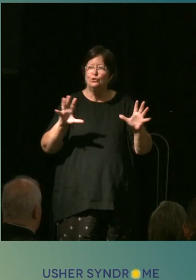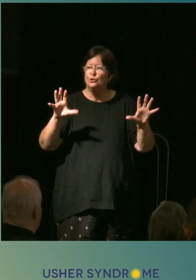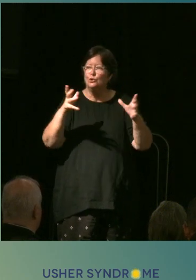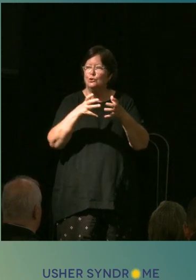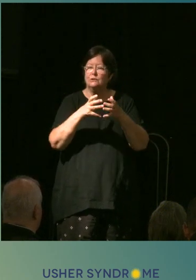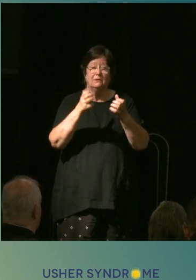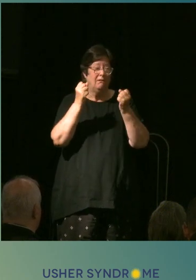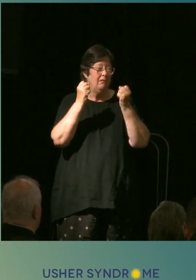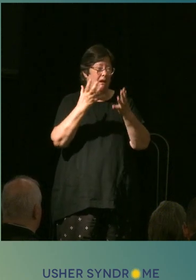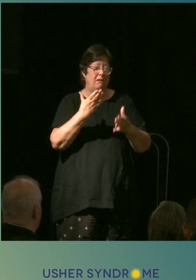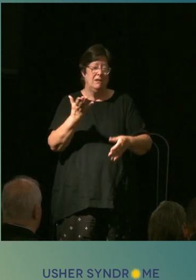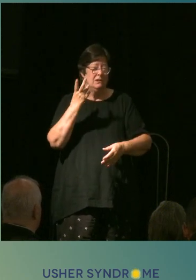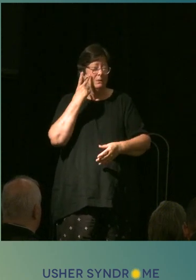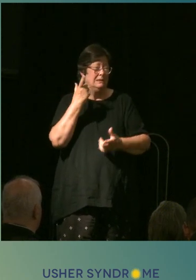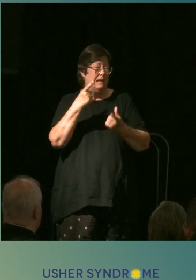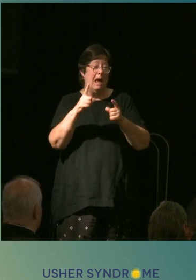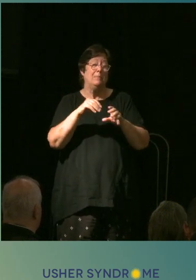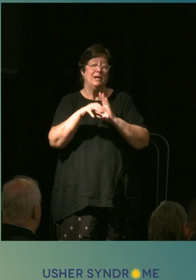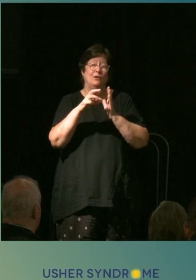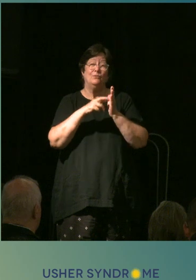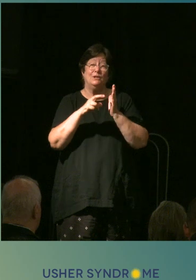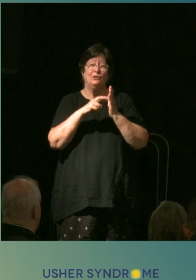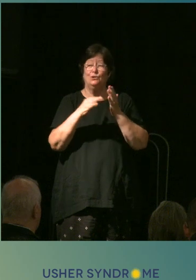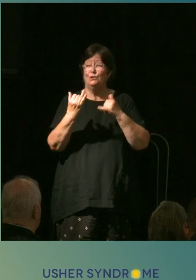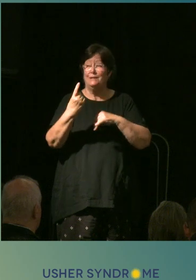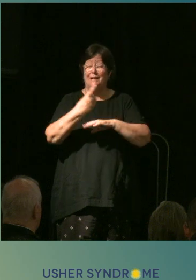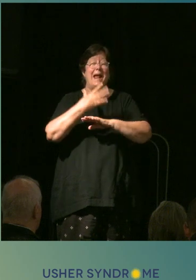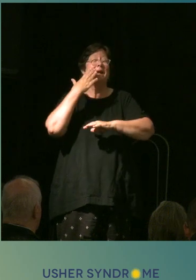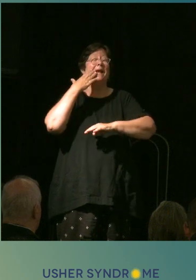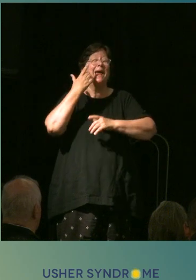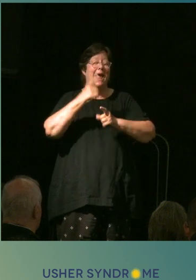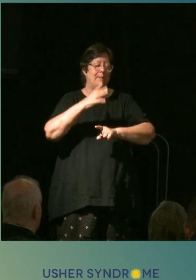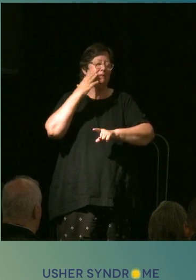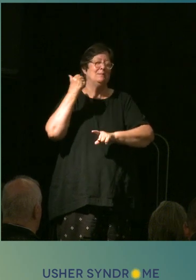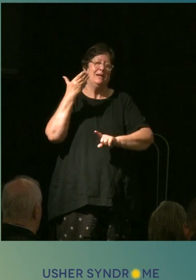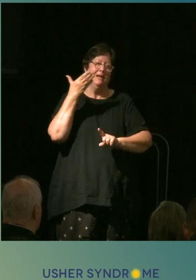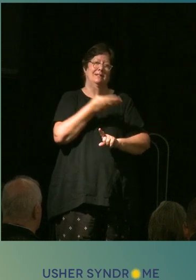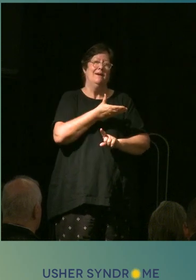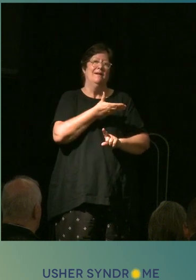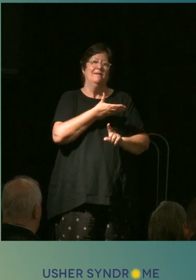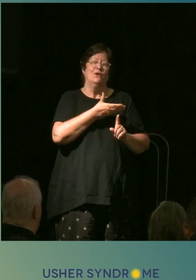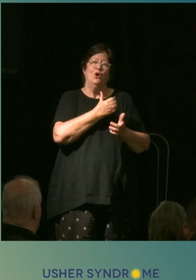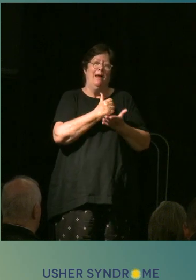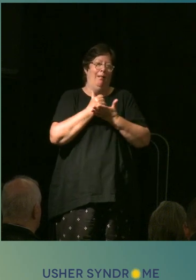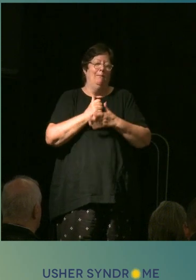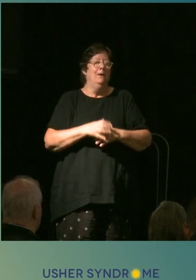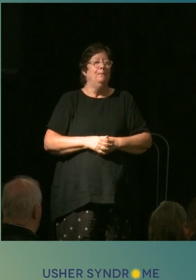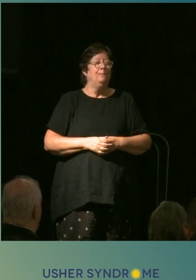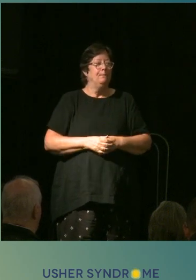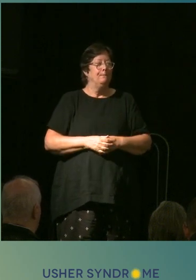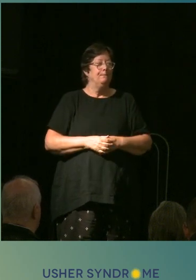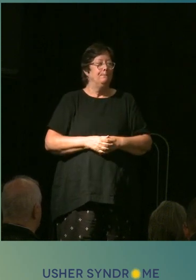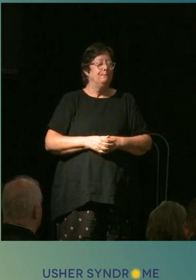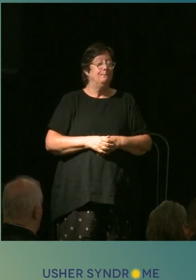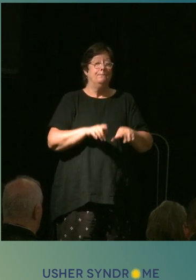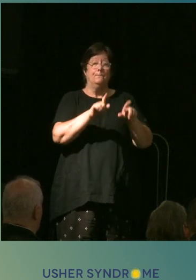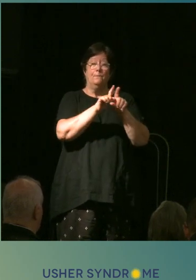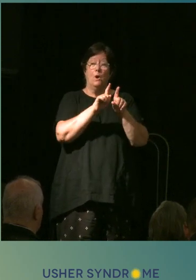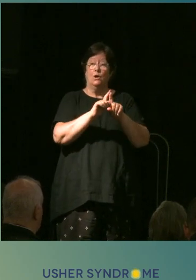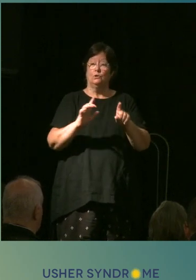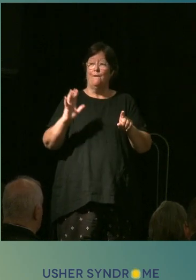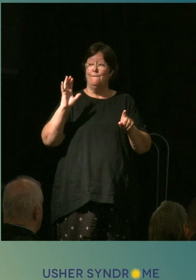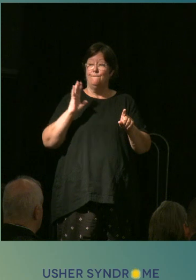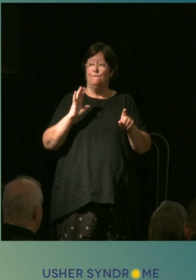see happening in research these days is happening because of the help of Margaret Kenna. She is also a